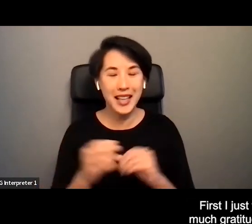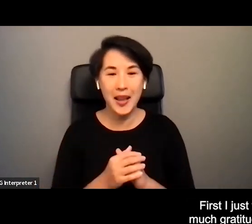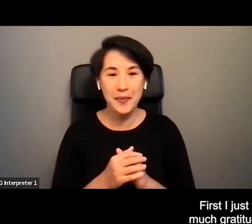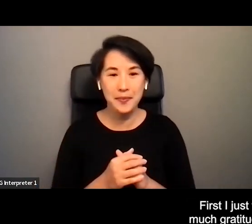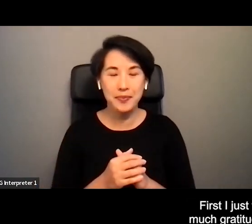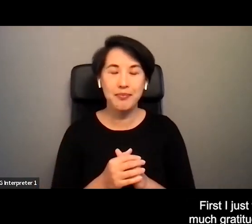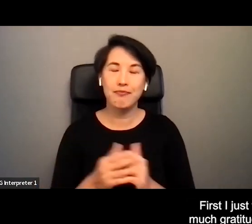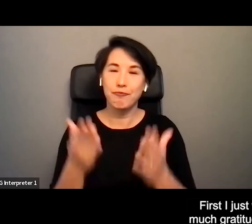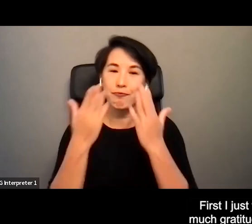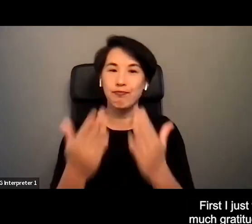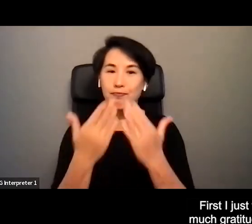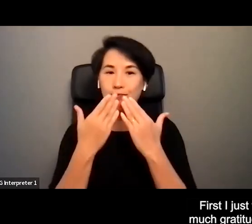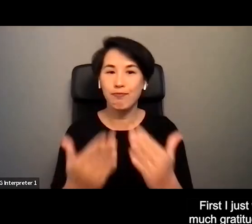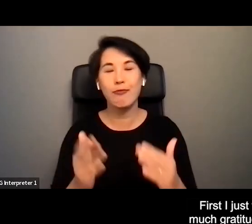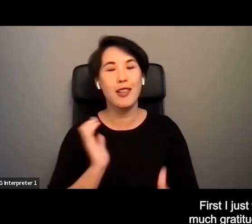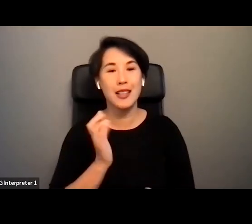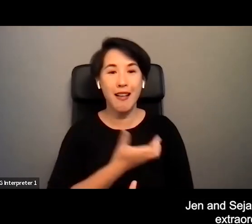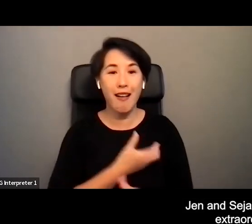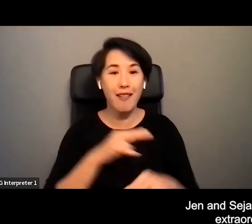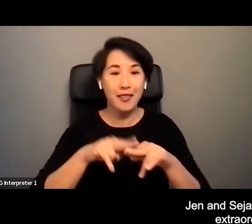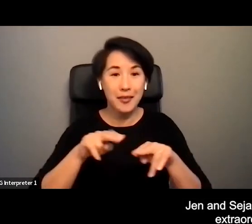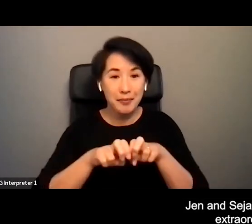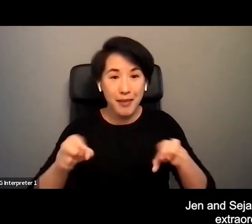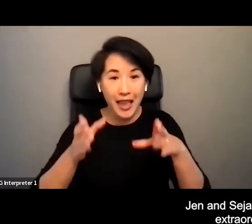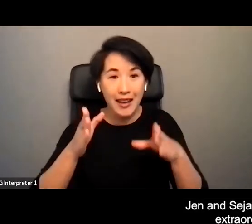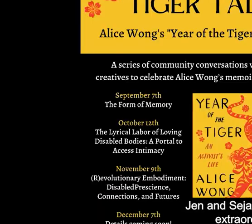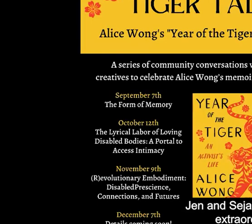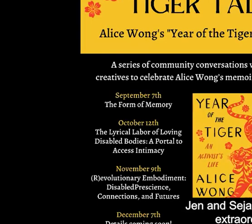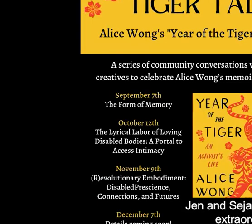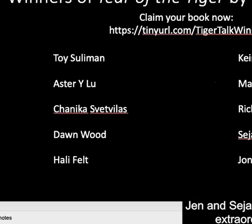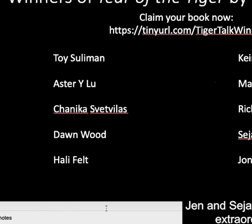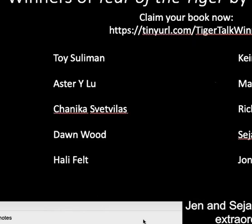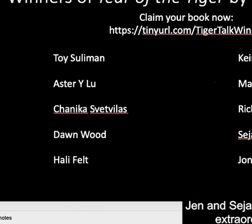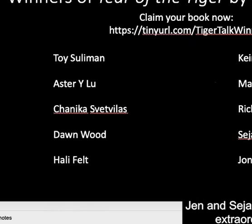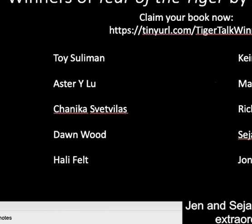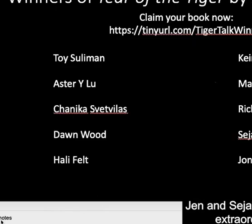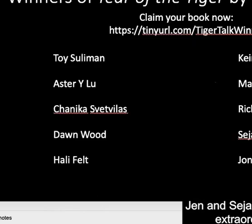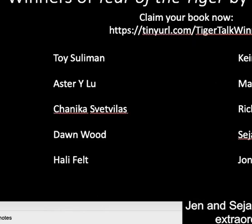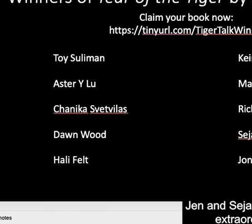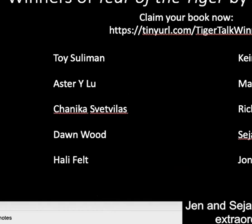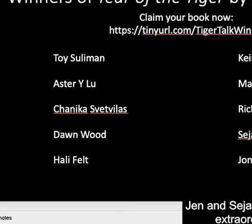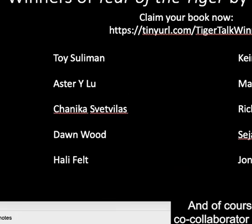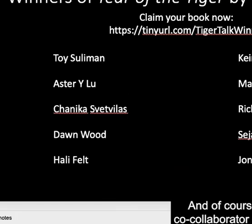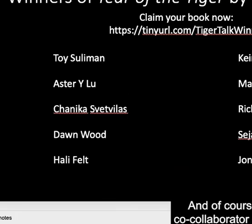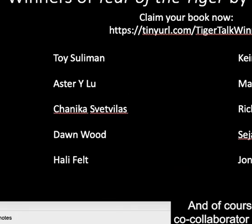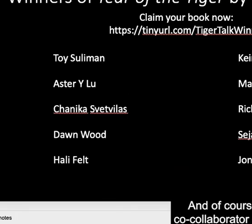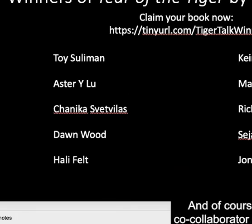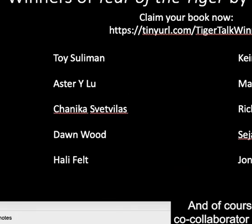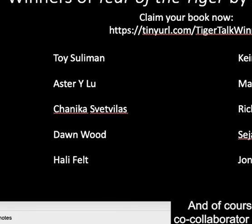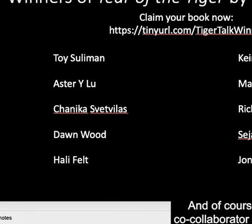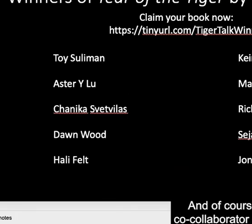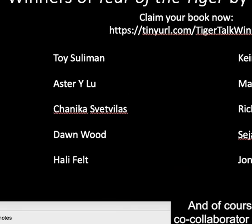much gratitude to our panelists, Jen and Sejal, and our moderator extraordinaire,